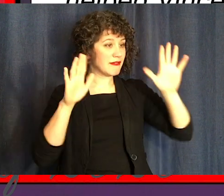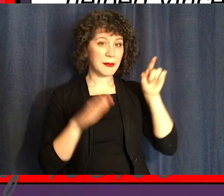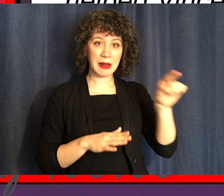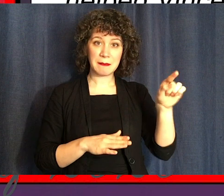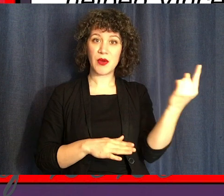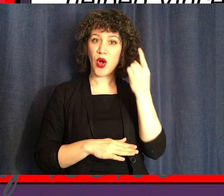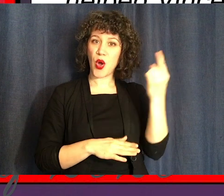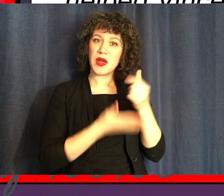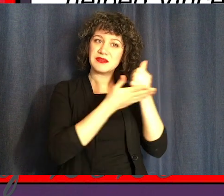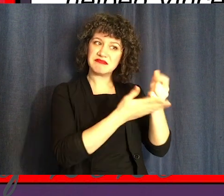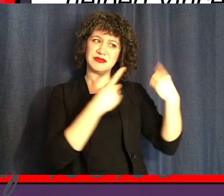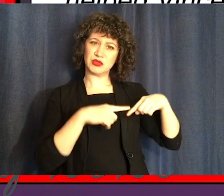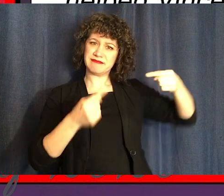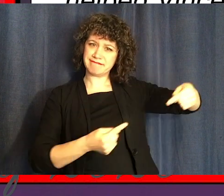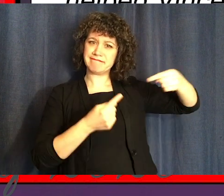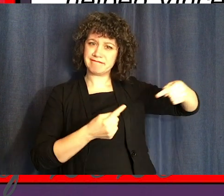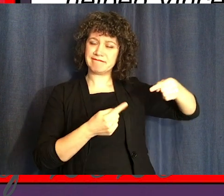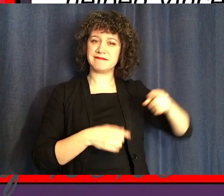him through the tough times.